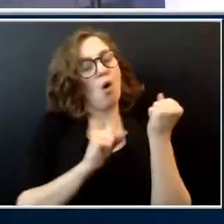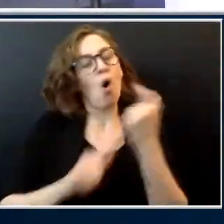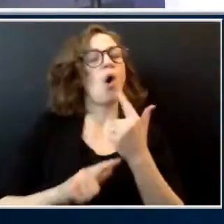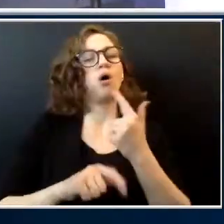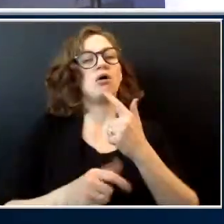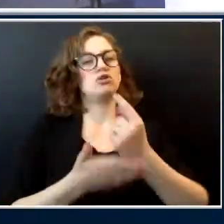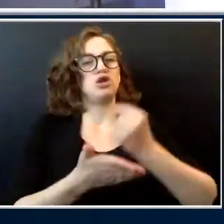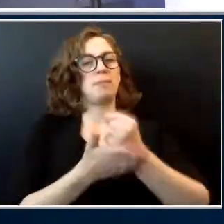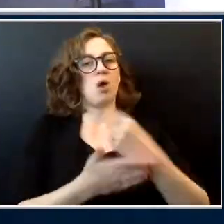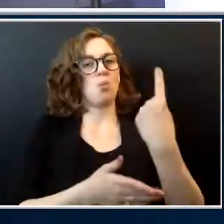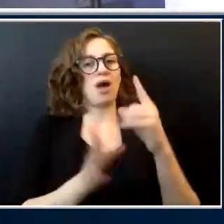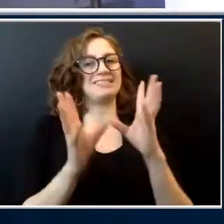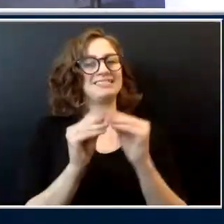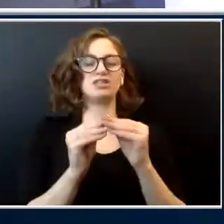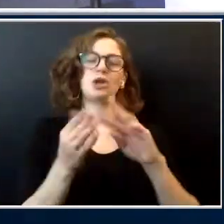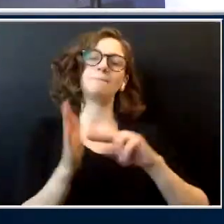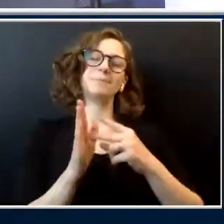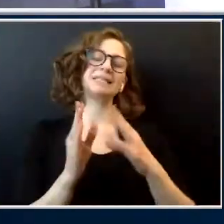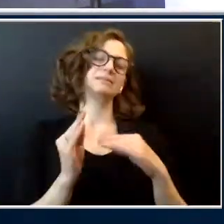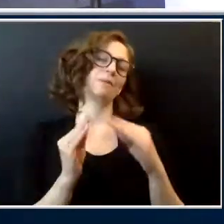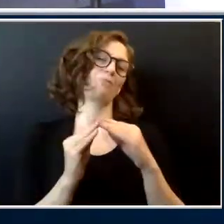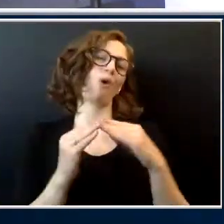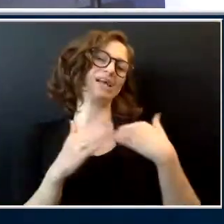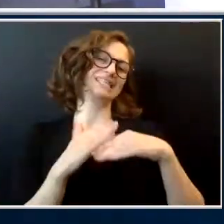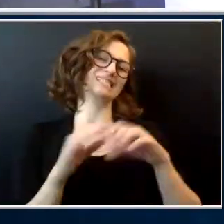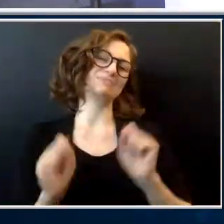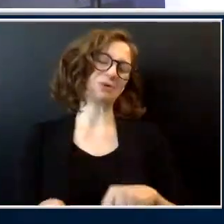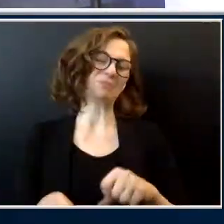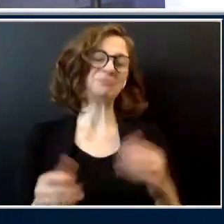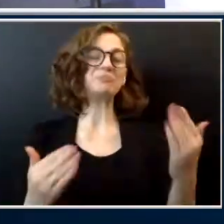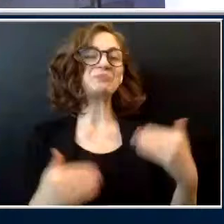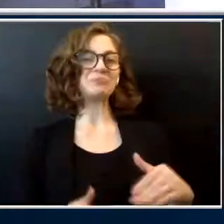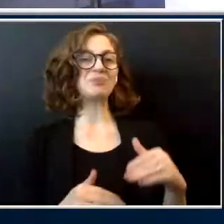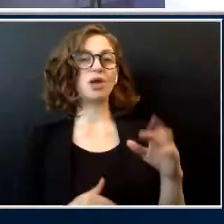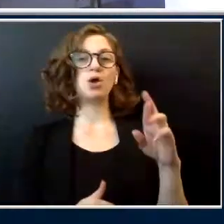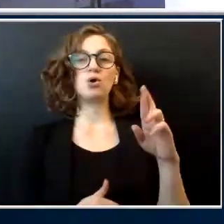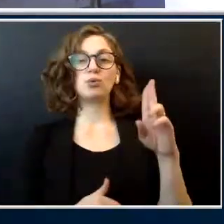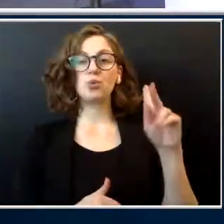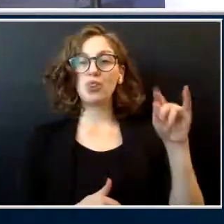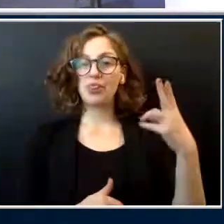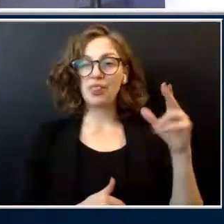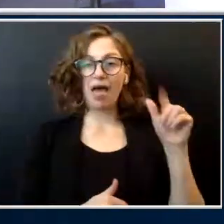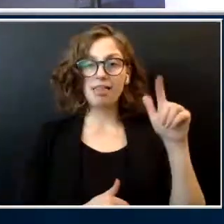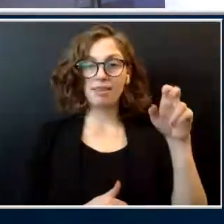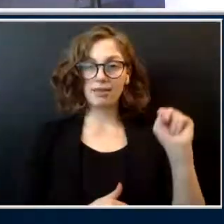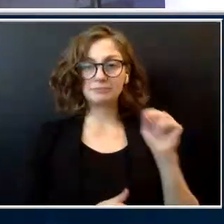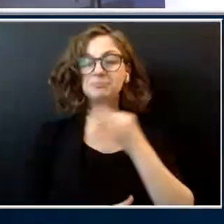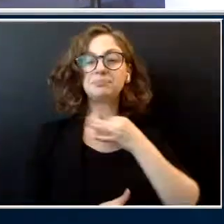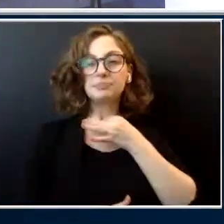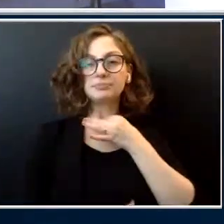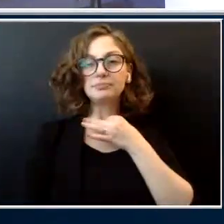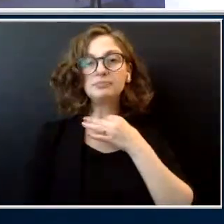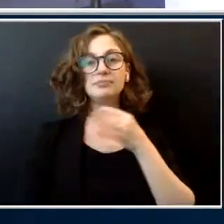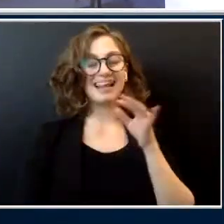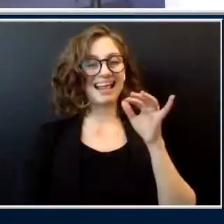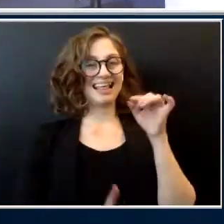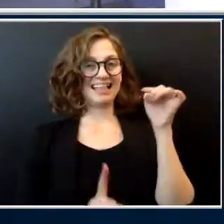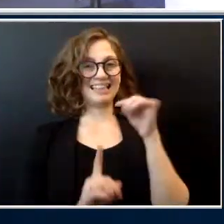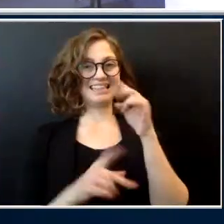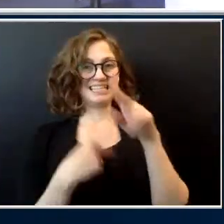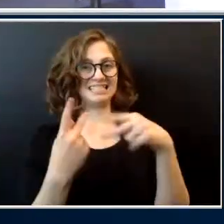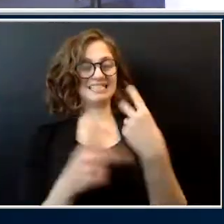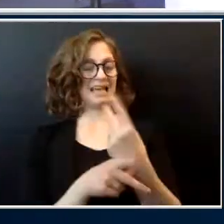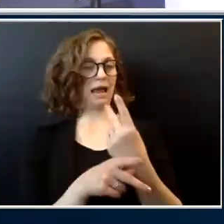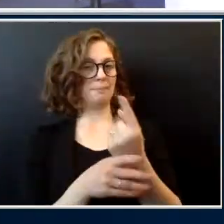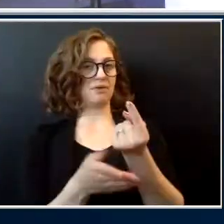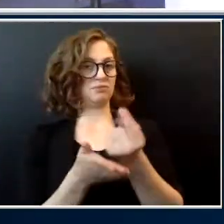Alexis? We have a question from Ruth Ellen. Ruth wants to know, will this type of treatment help with glioblastoma brain cancer?